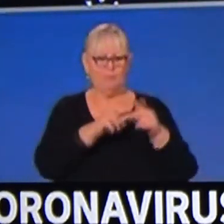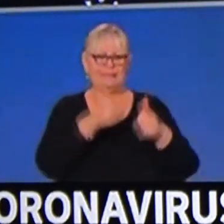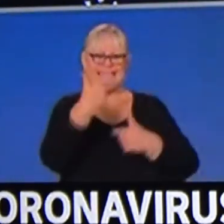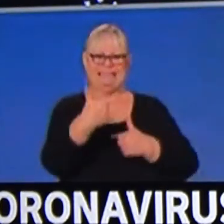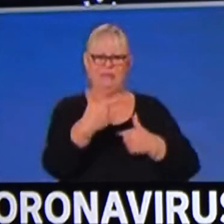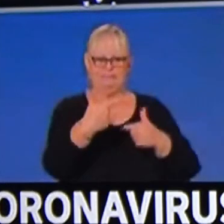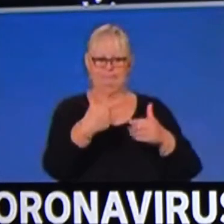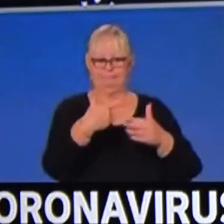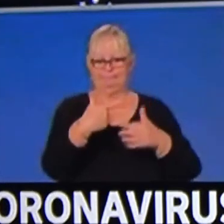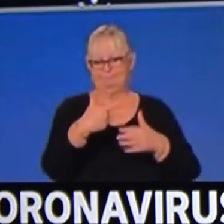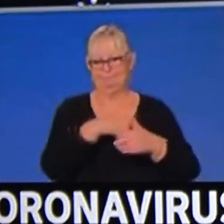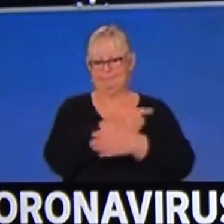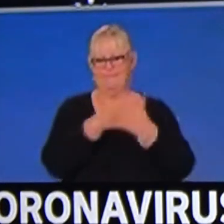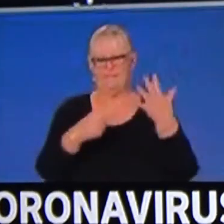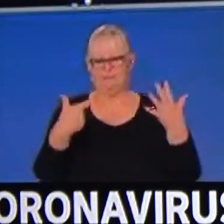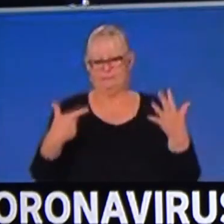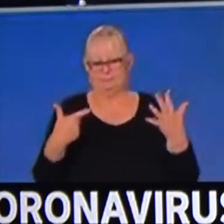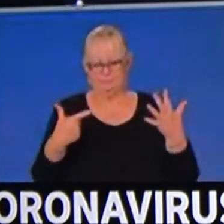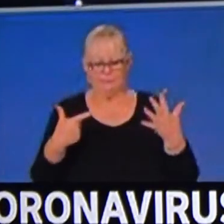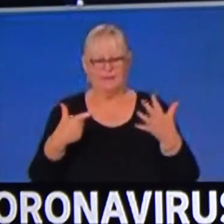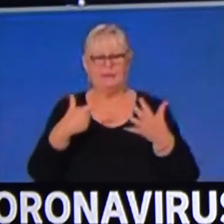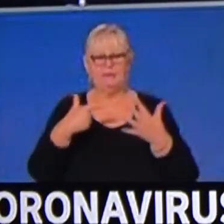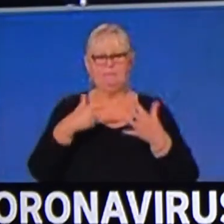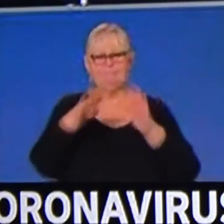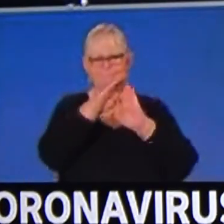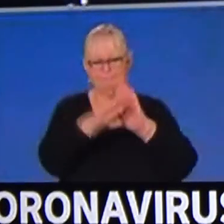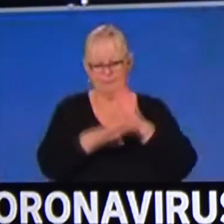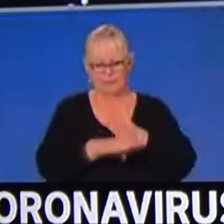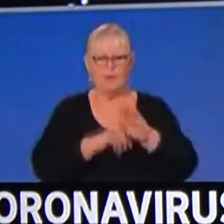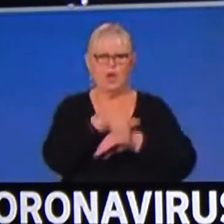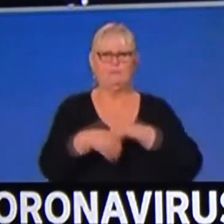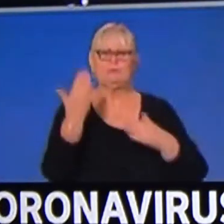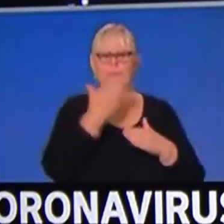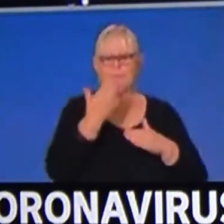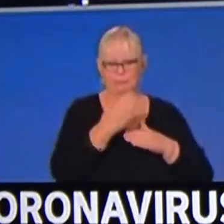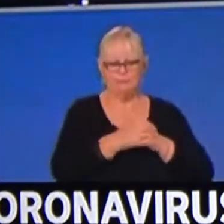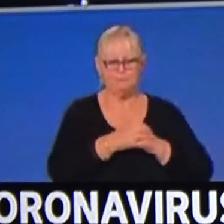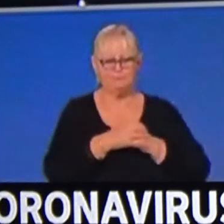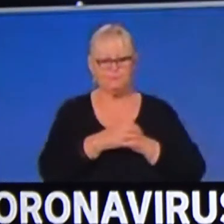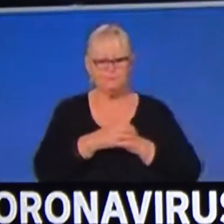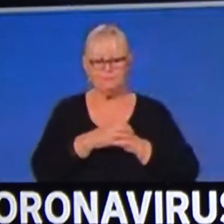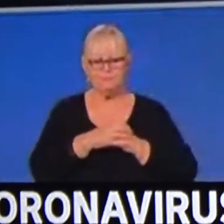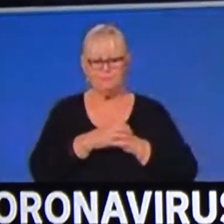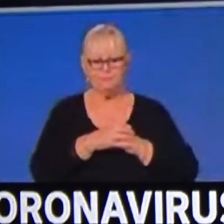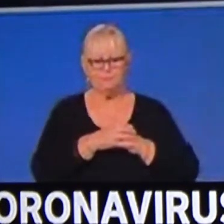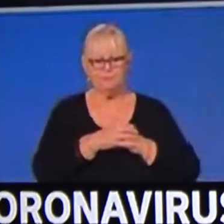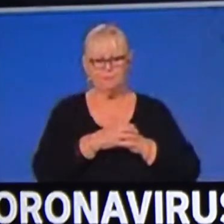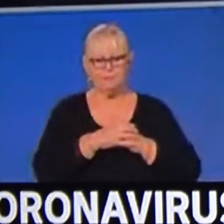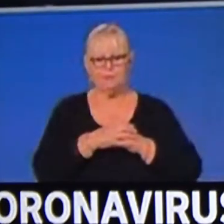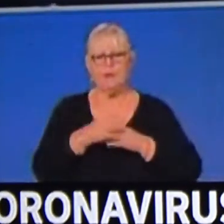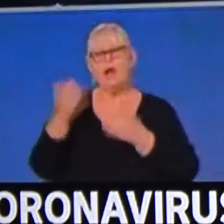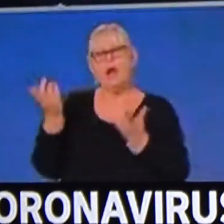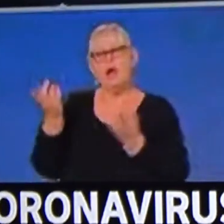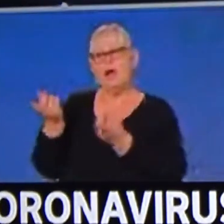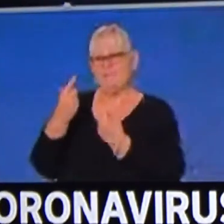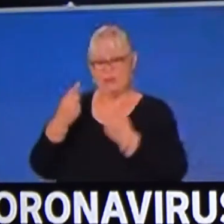principles that have been agreed today in relation to schools, and the advice that